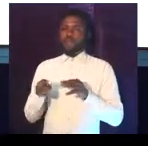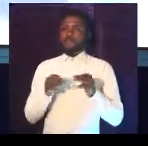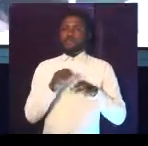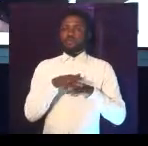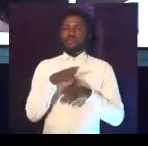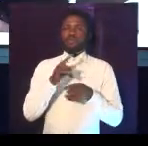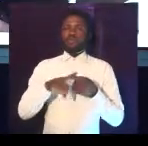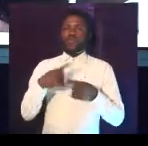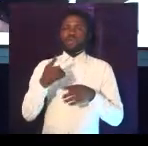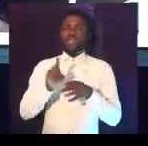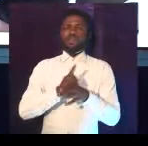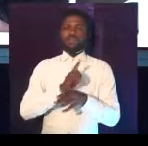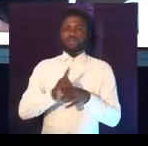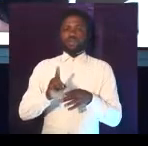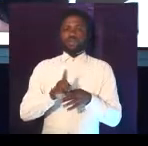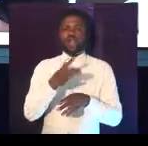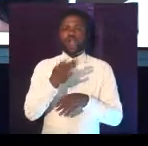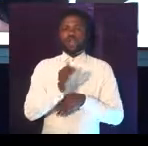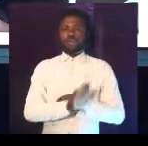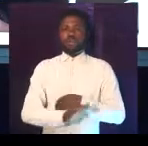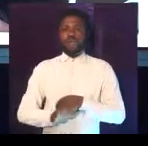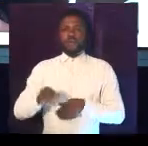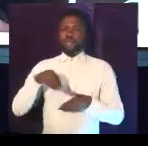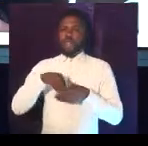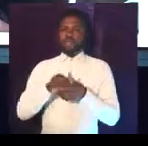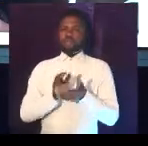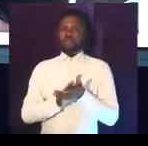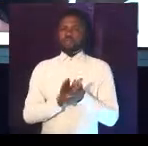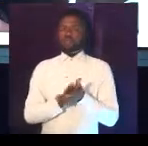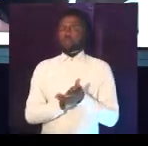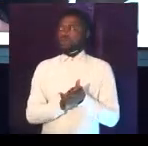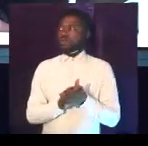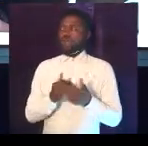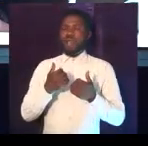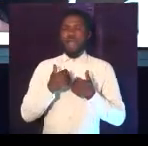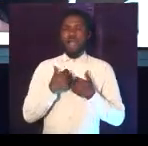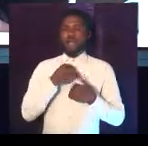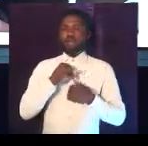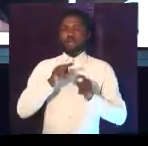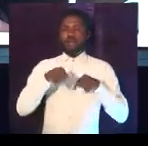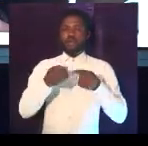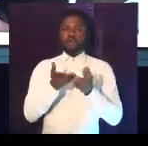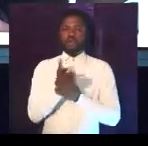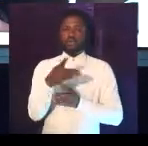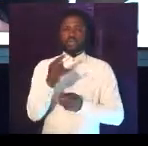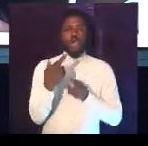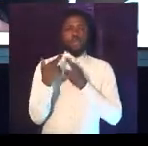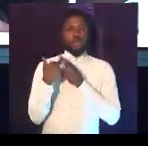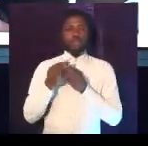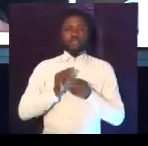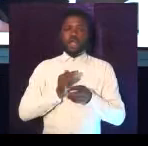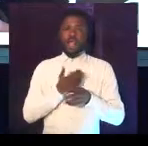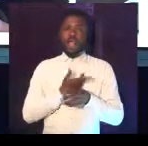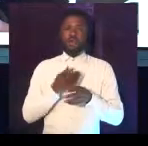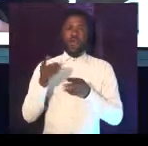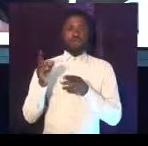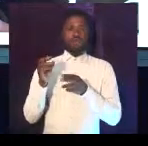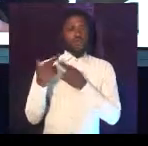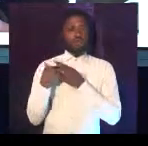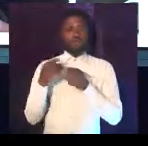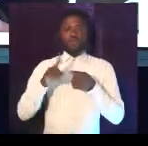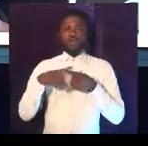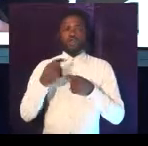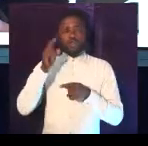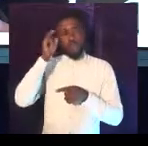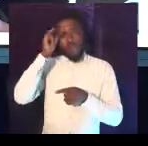Now we move on to the duties of pupils in school. Having gone through the obligations, our